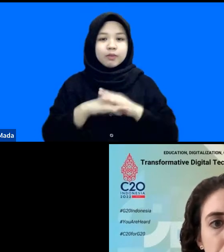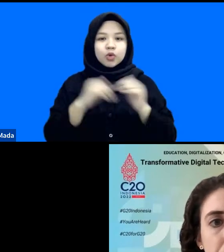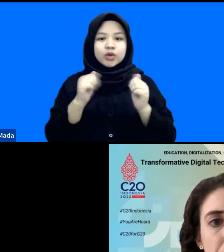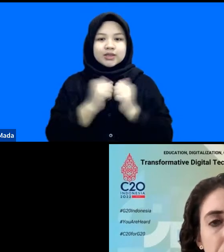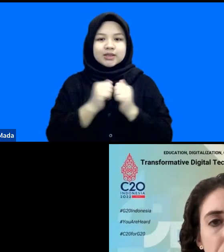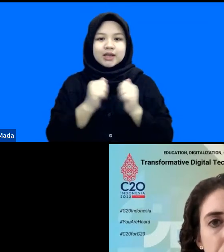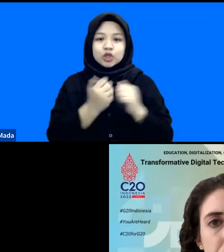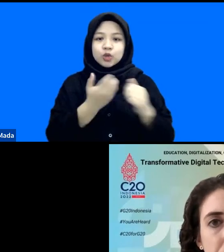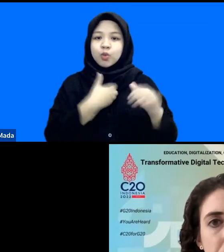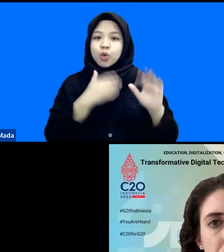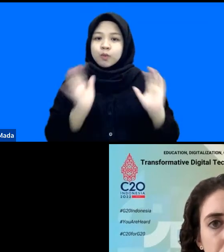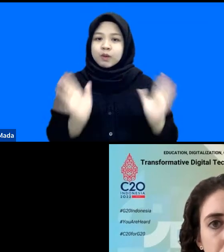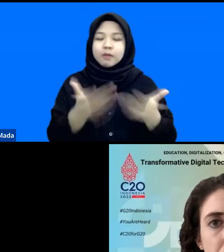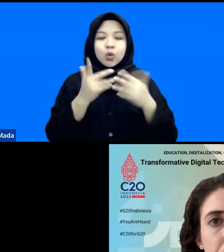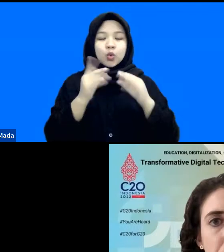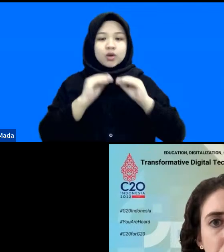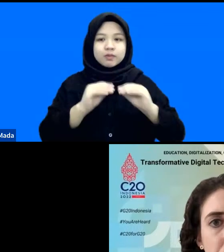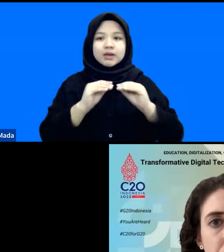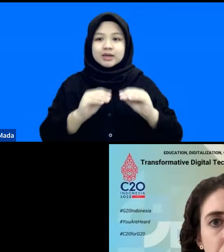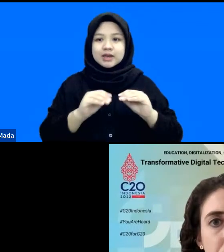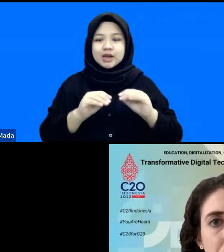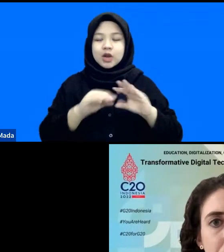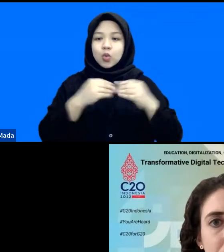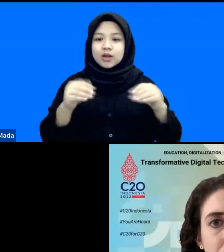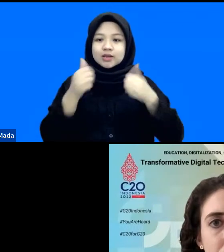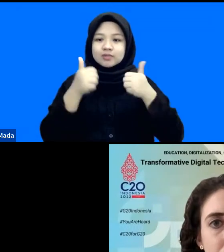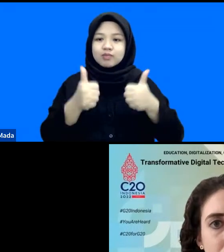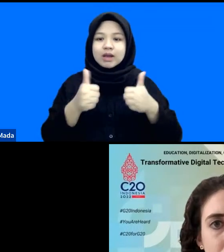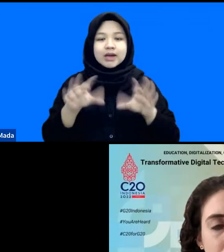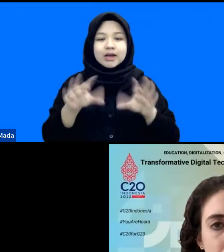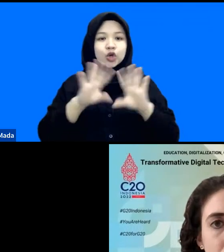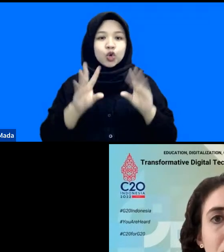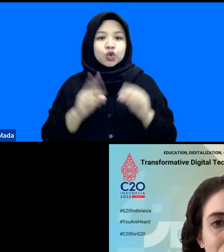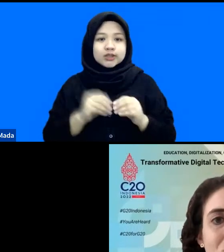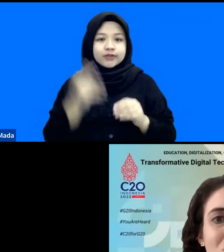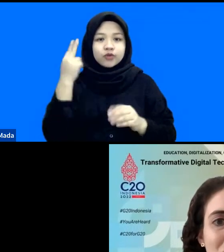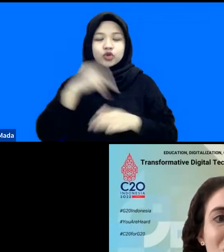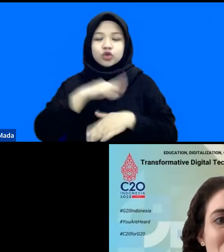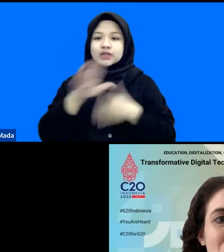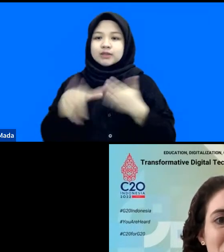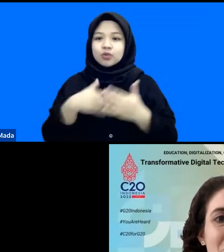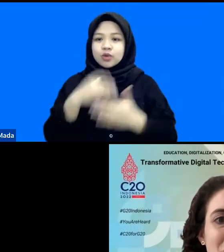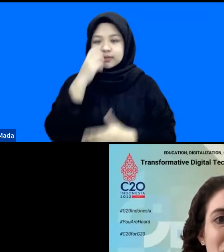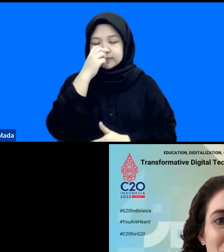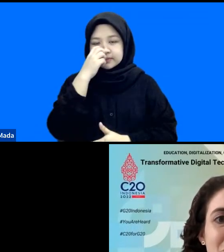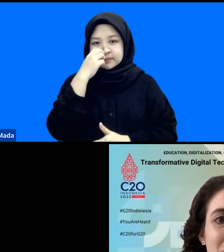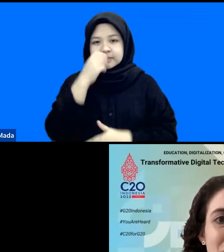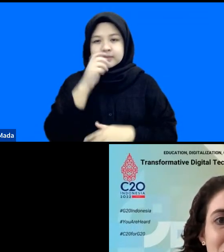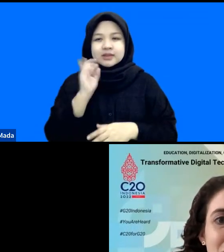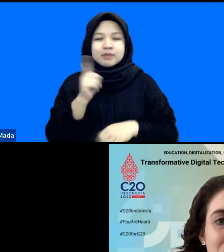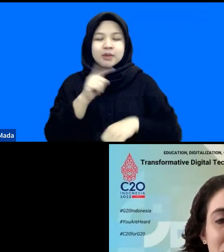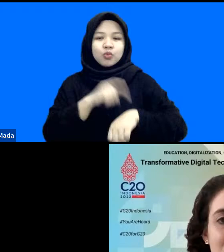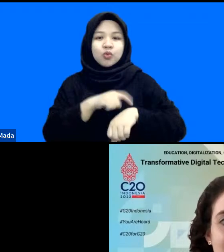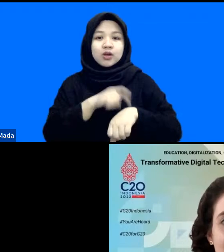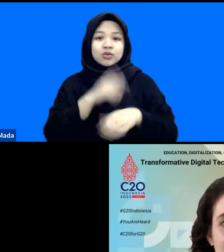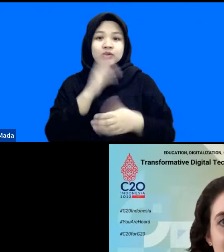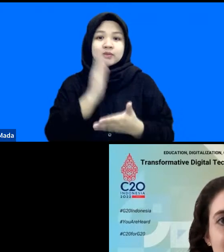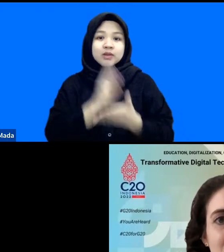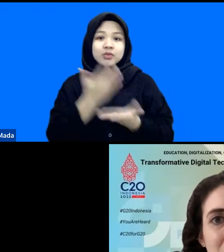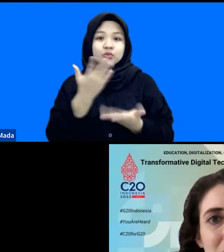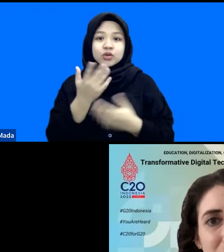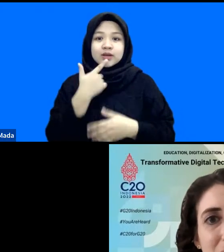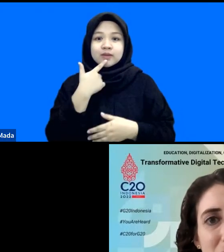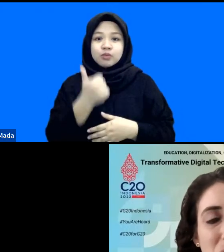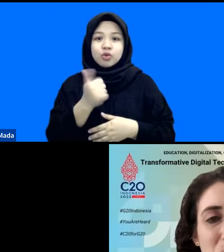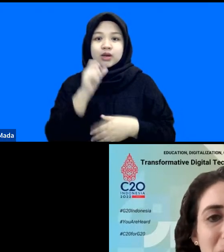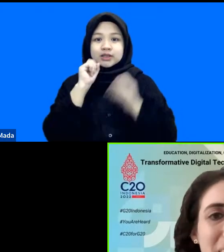all by 2030? Rachel, unfortunately, we have a very limited time left, so maybe you can just answer that very briefly in